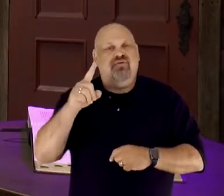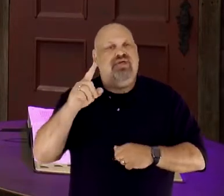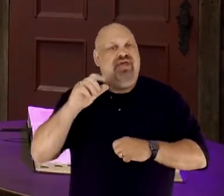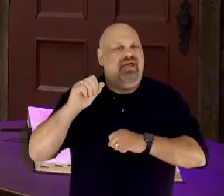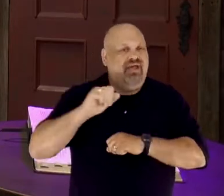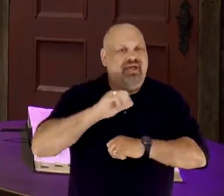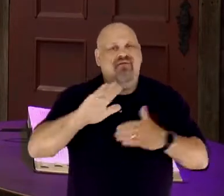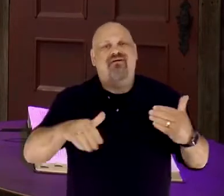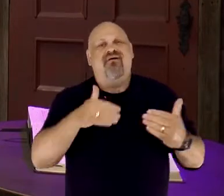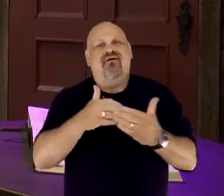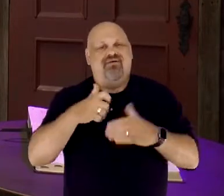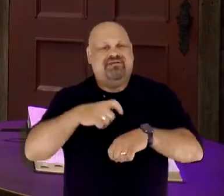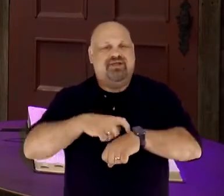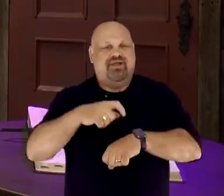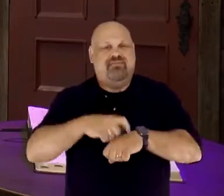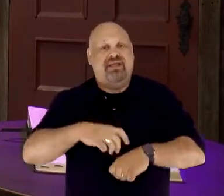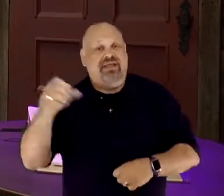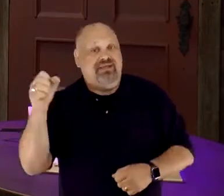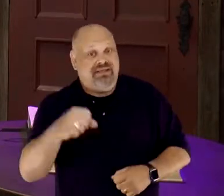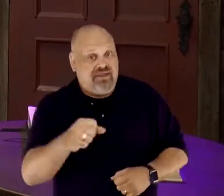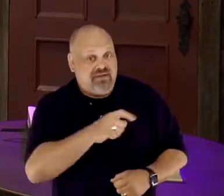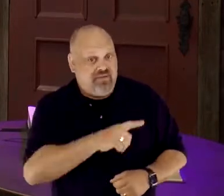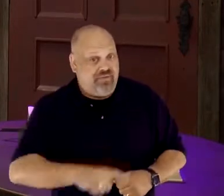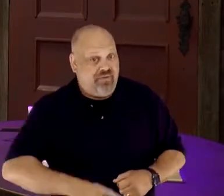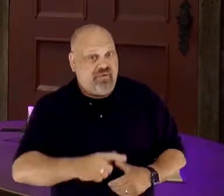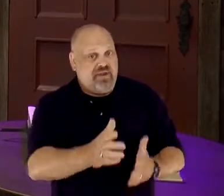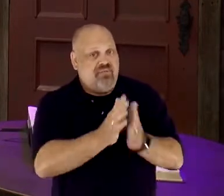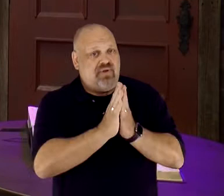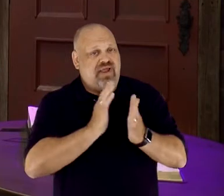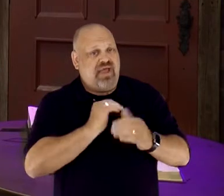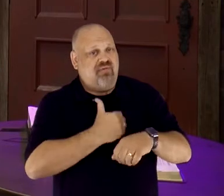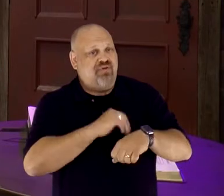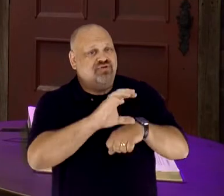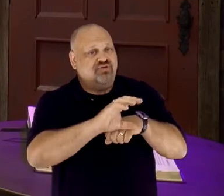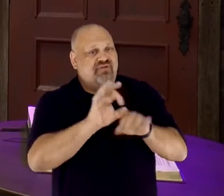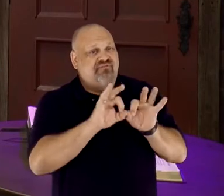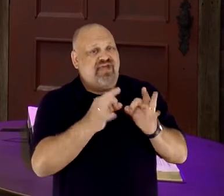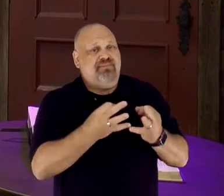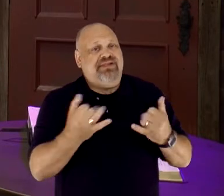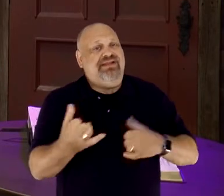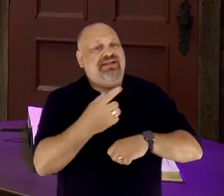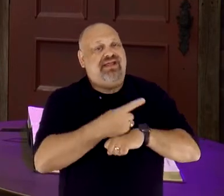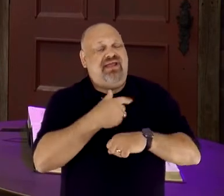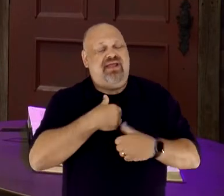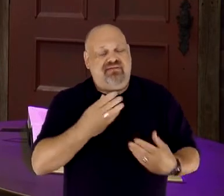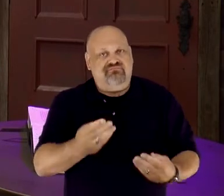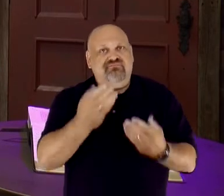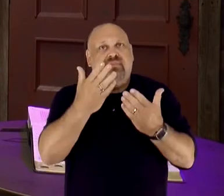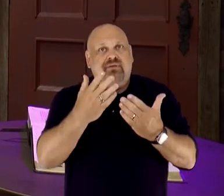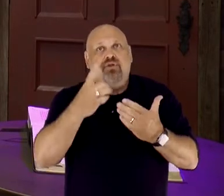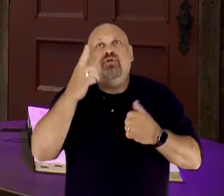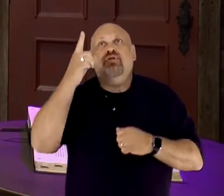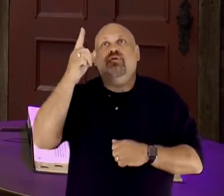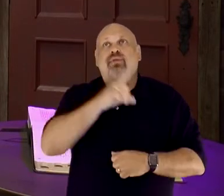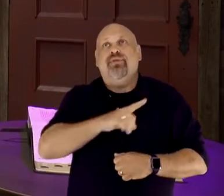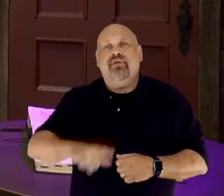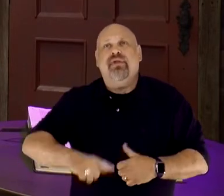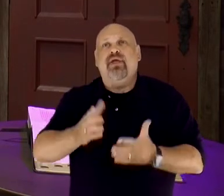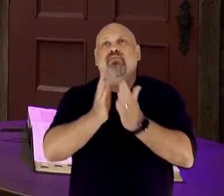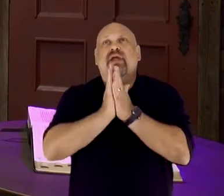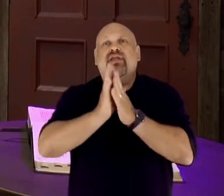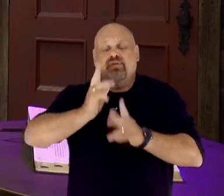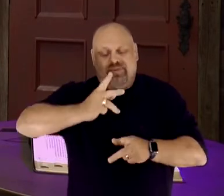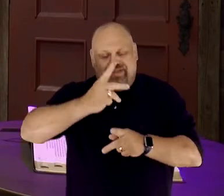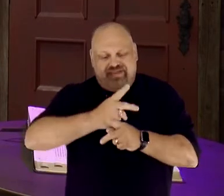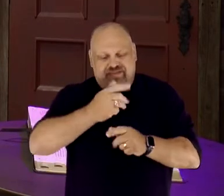that glorifies and honors you at all times. Yes, and Lord, I just pray for our church family today. I lift